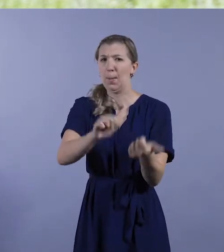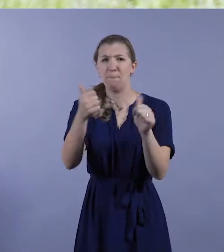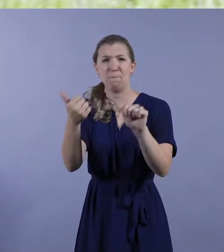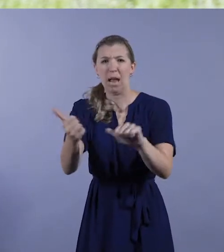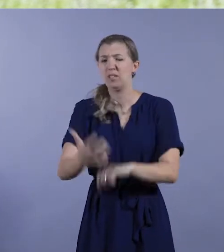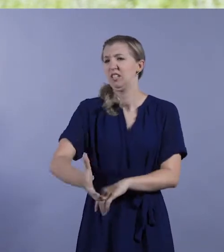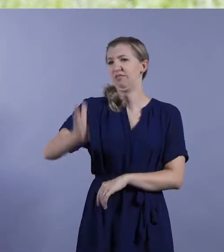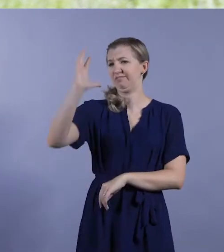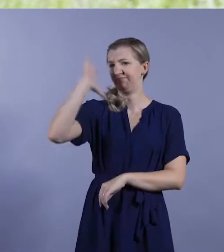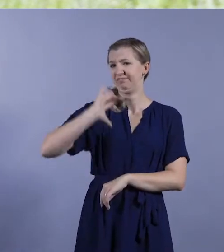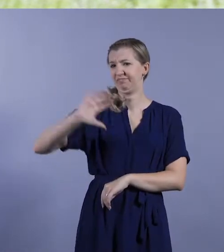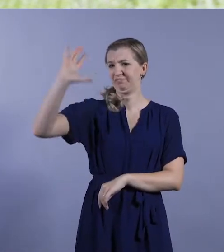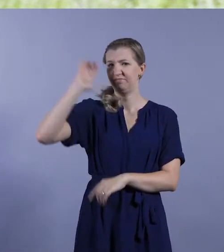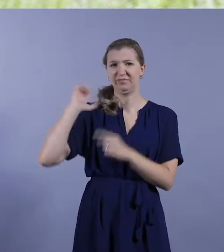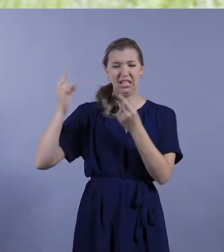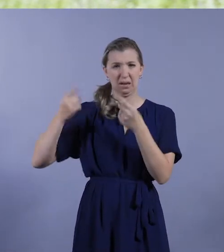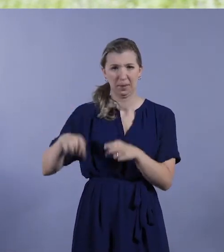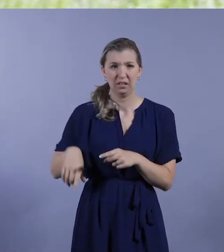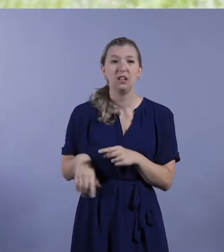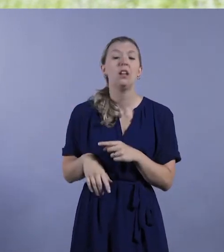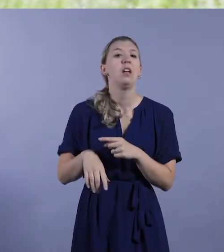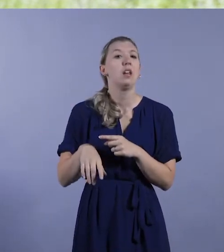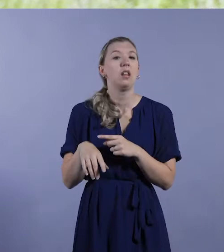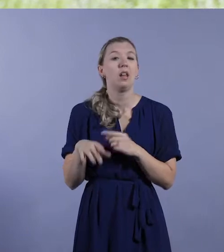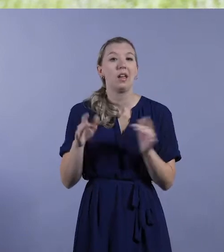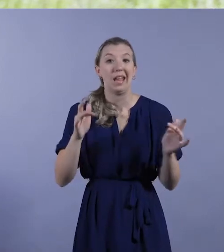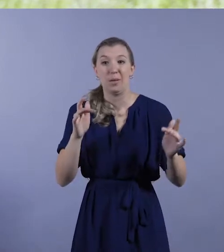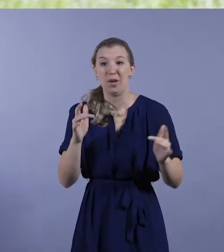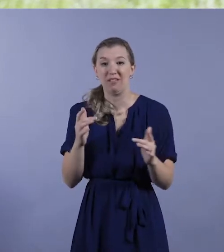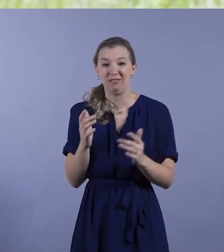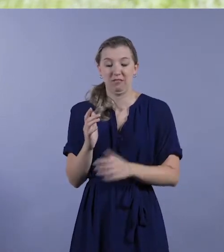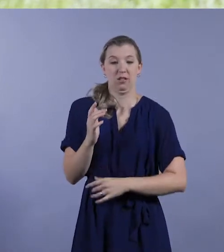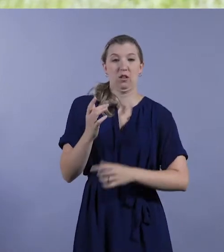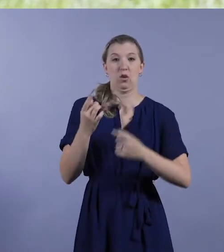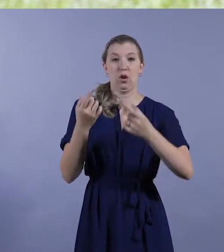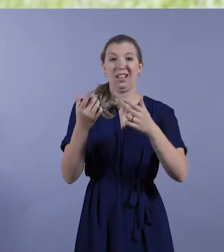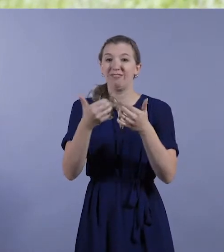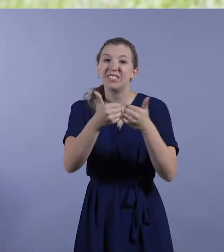in the past. And the events of our times, the division and the disunity,